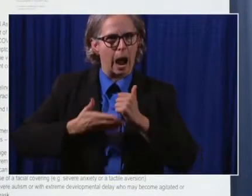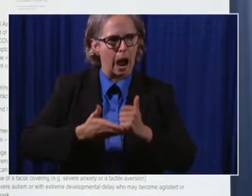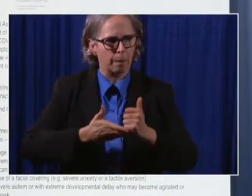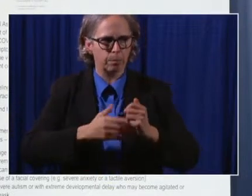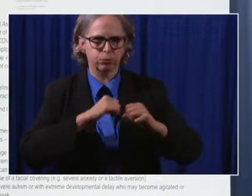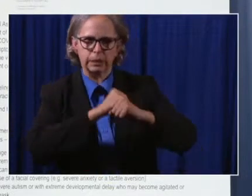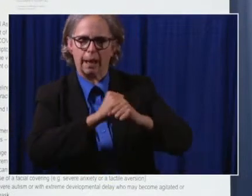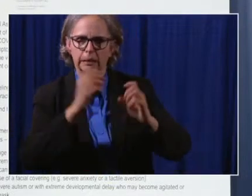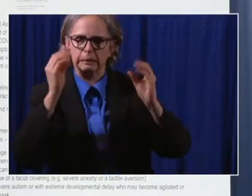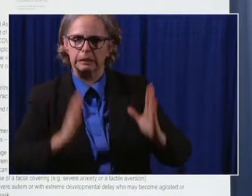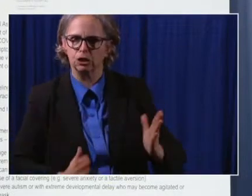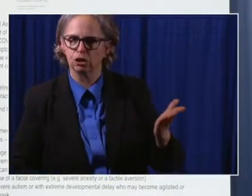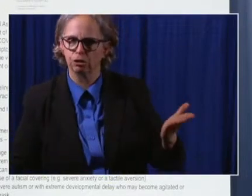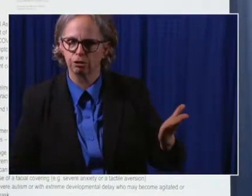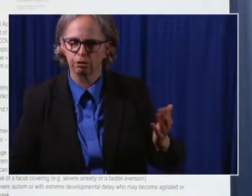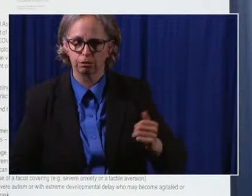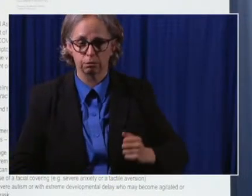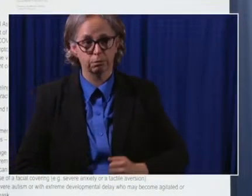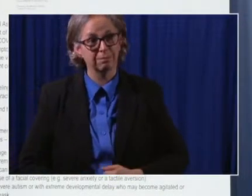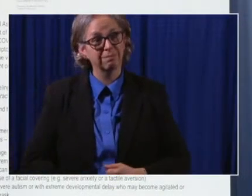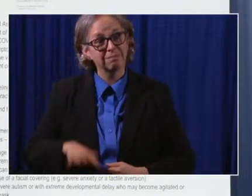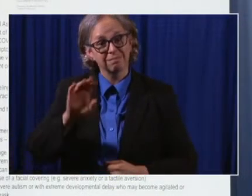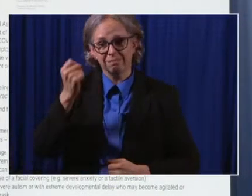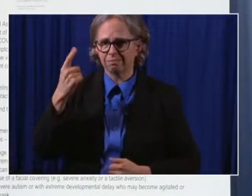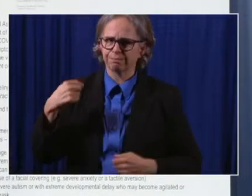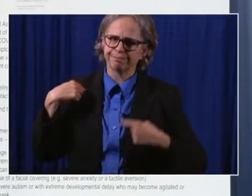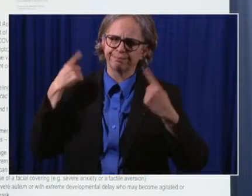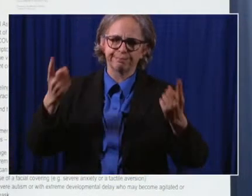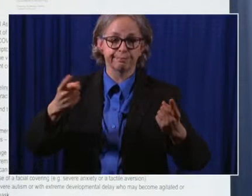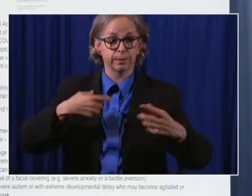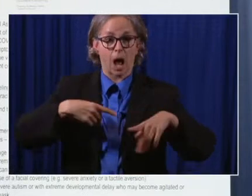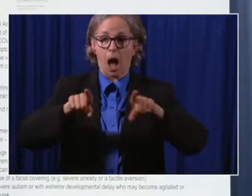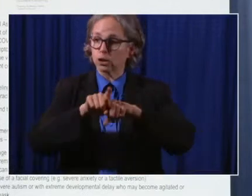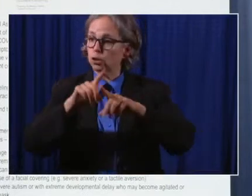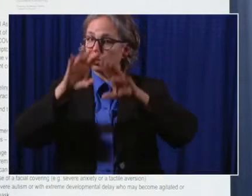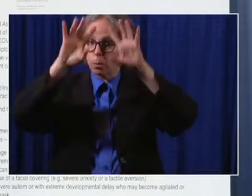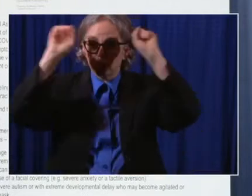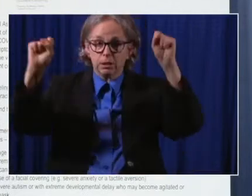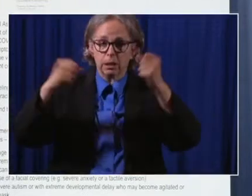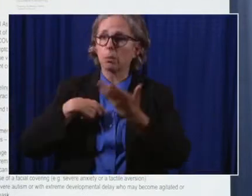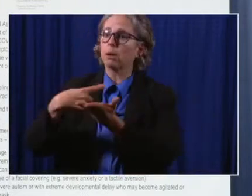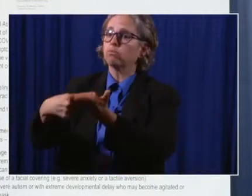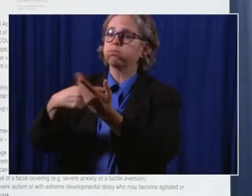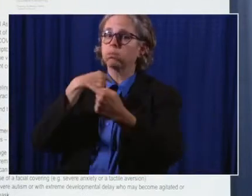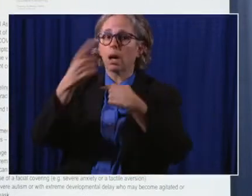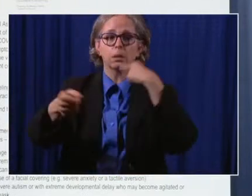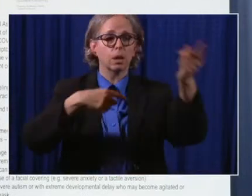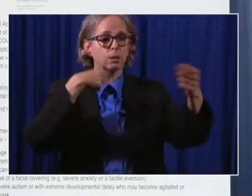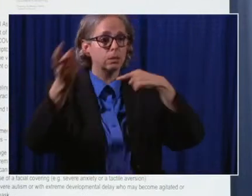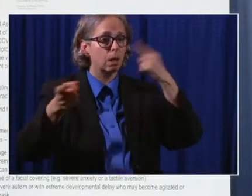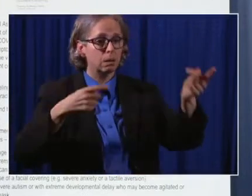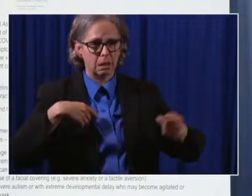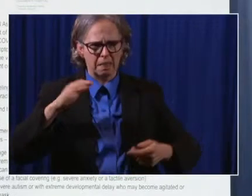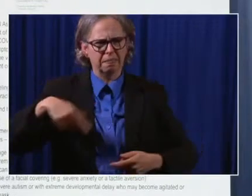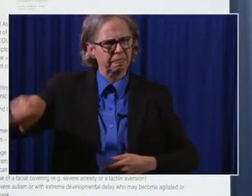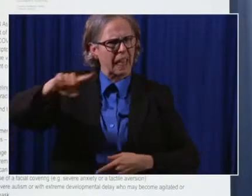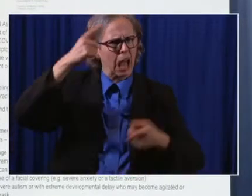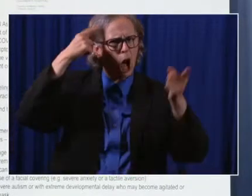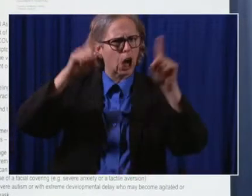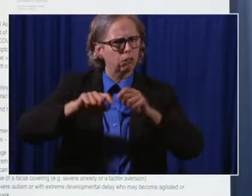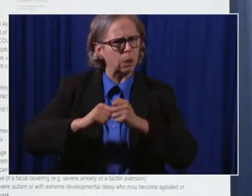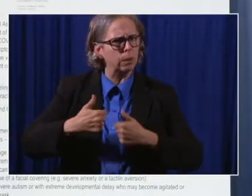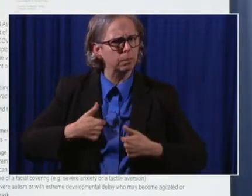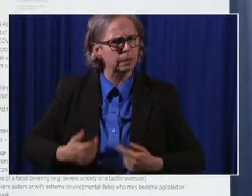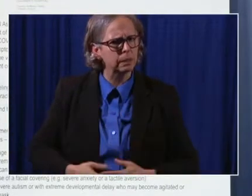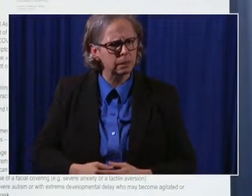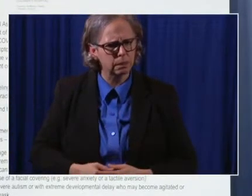Superintendents have heard me say that, and I know that they feel the same way, that they need to worry